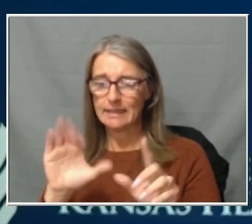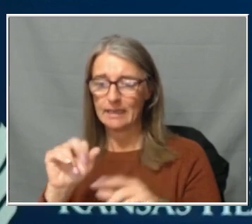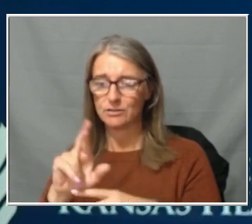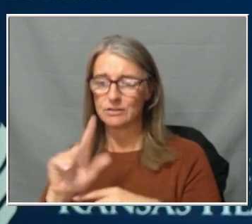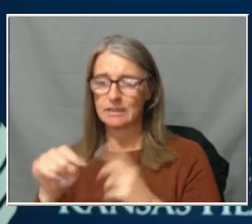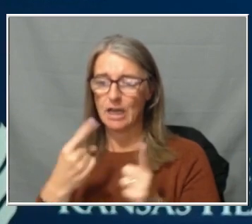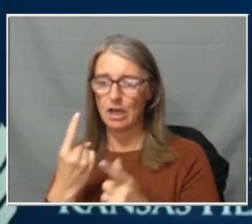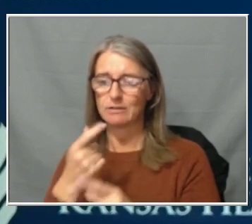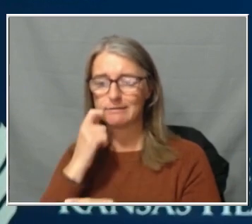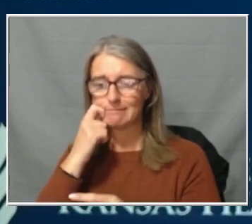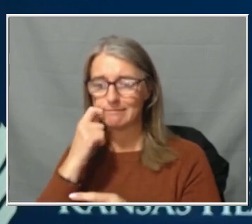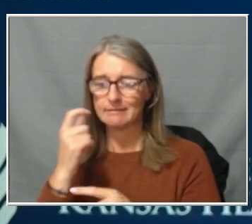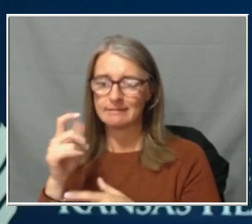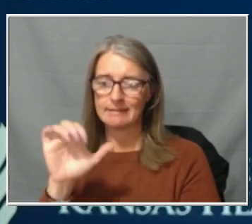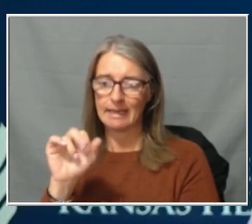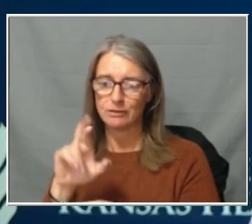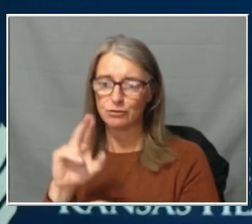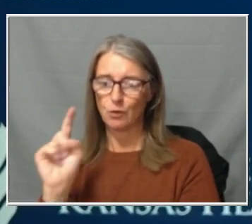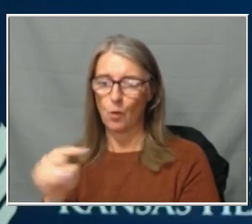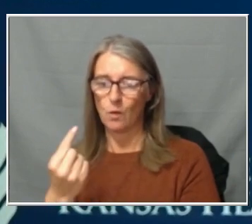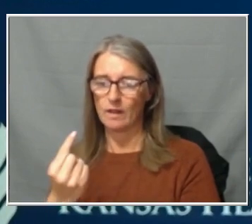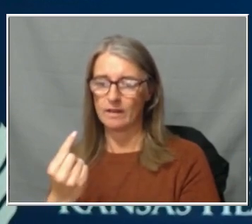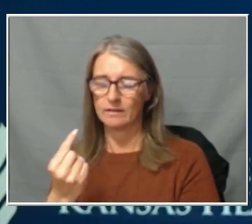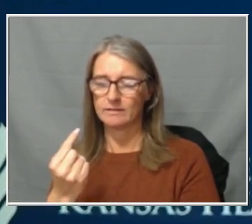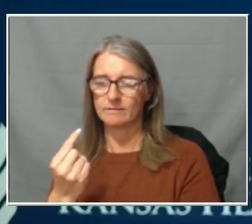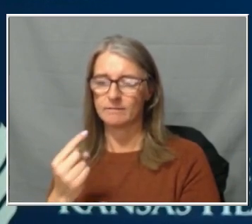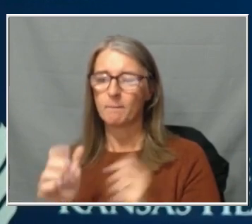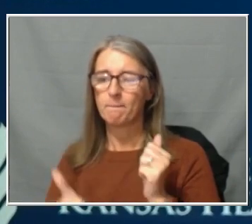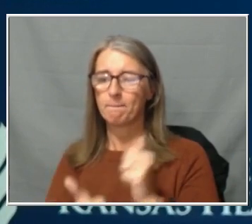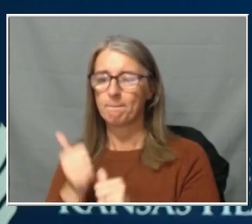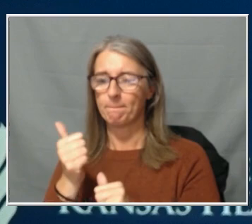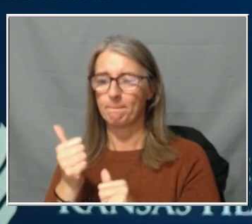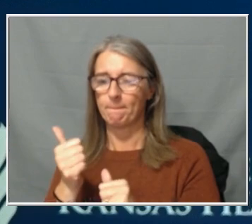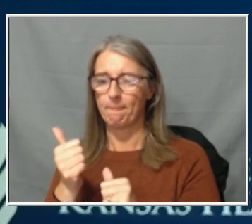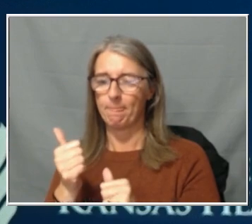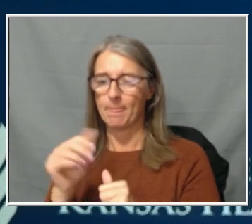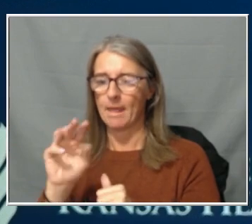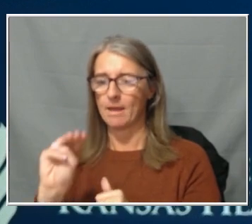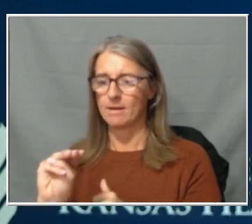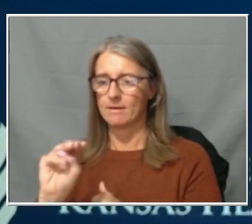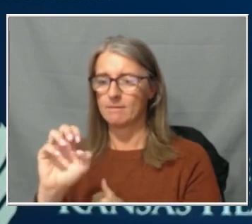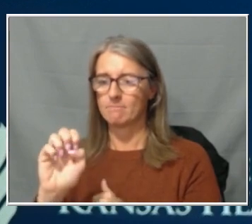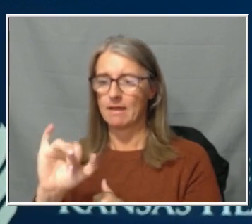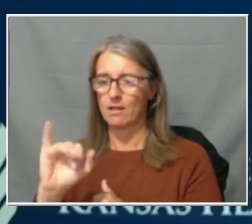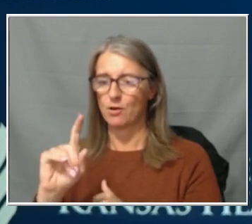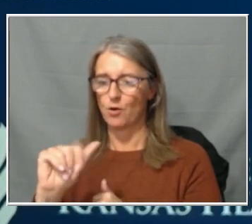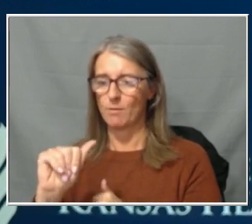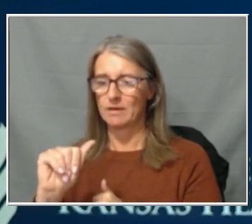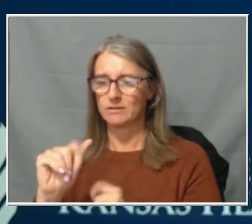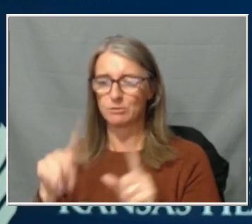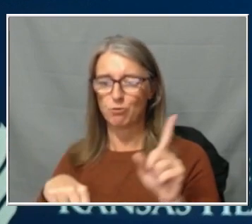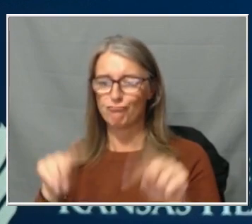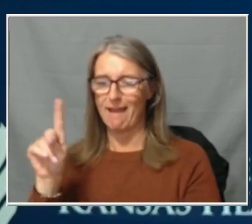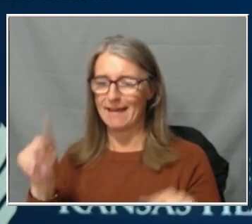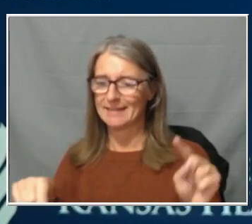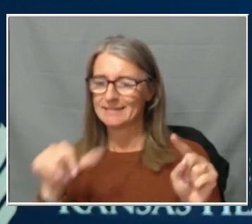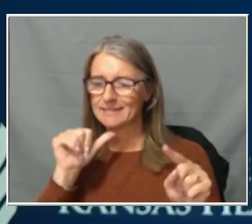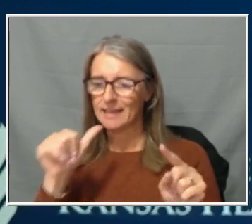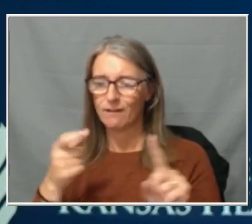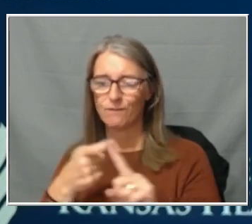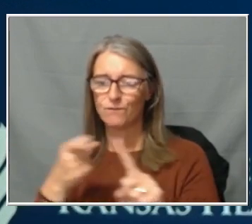So genetics can play a role in this. The vast majority of melanomas are sporadic, meaning they don't come